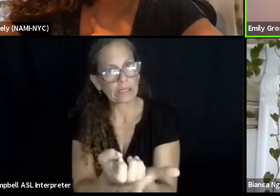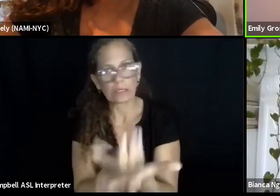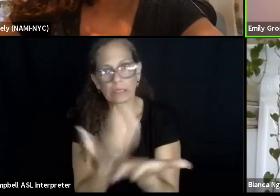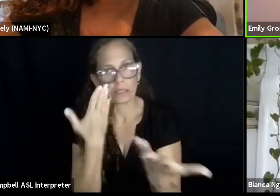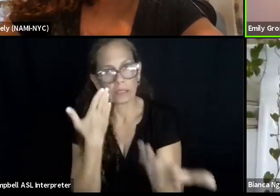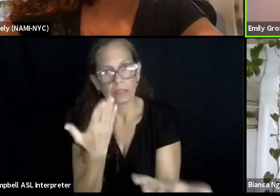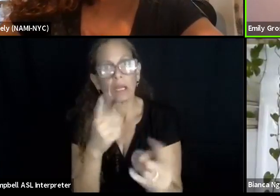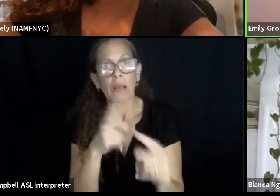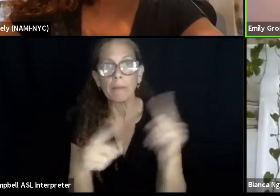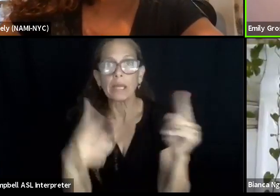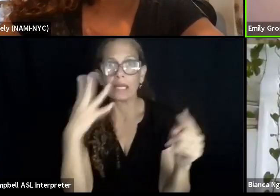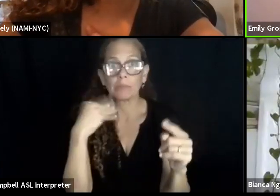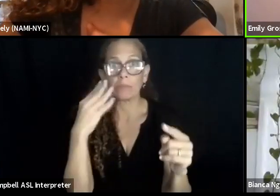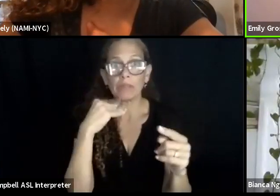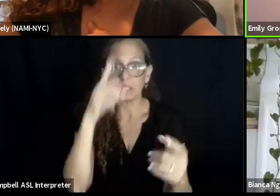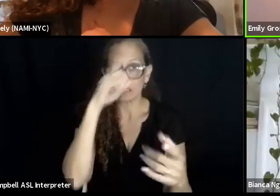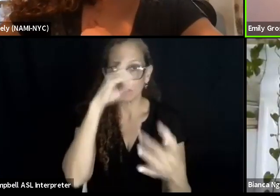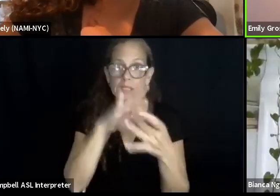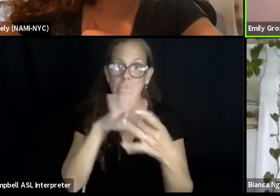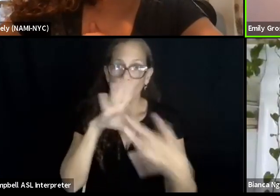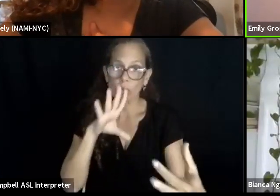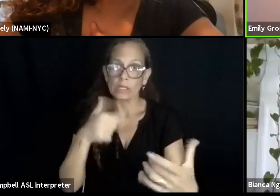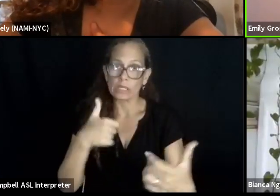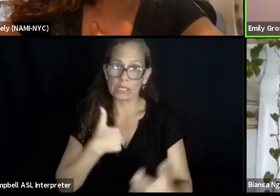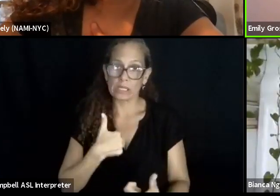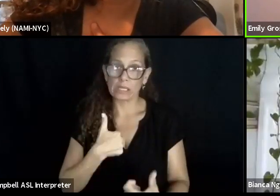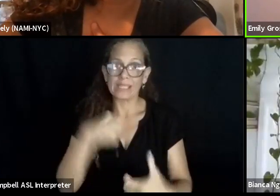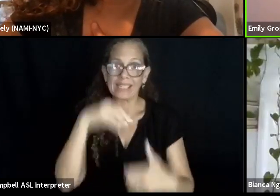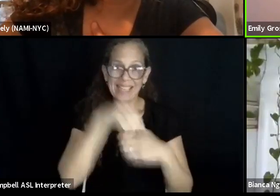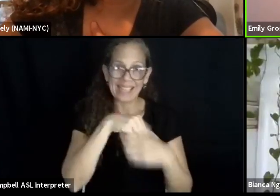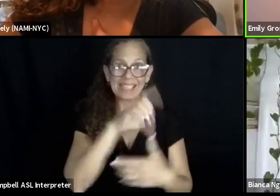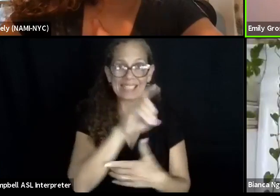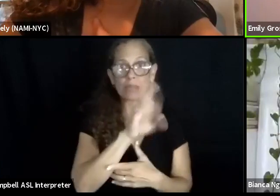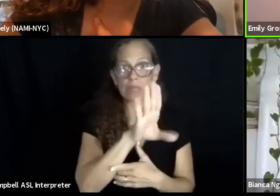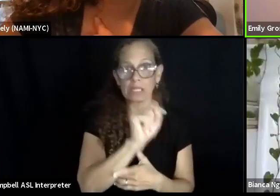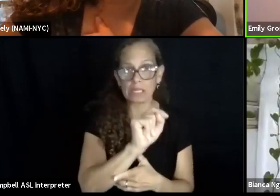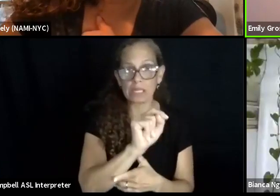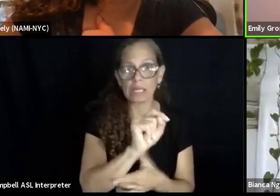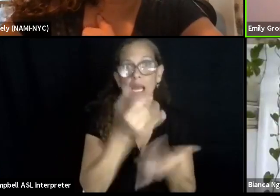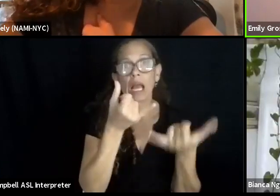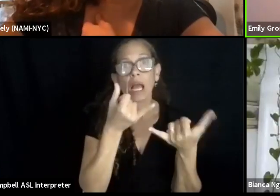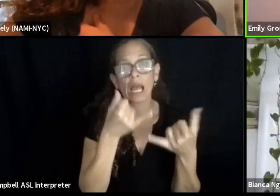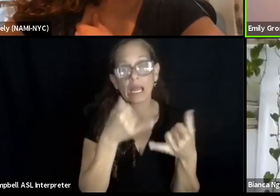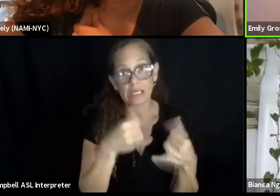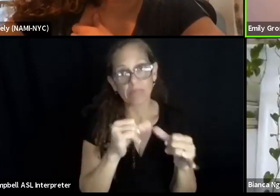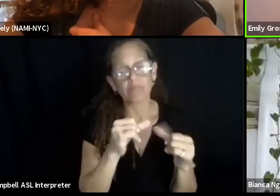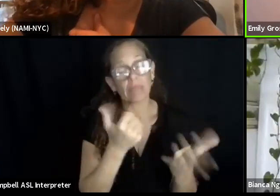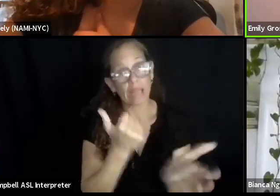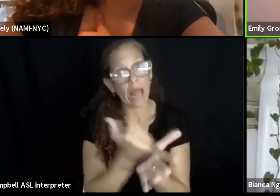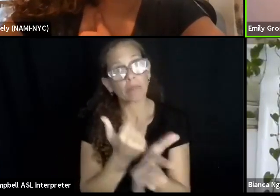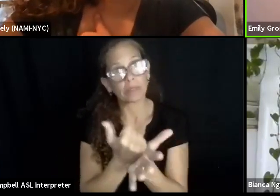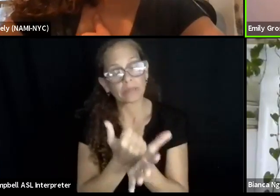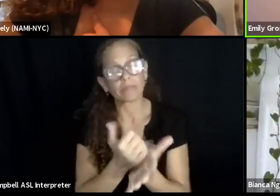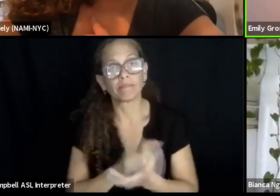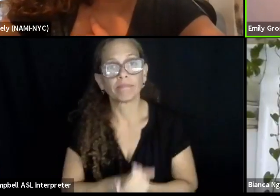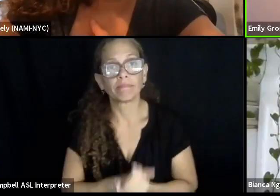was experiencing psychosis when I was in DBT, and it still really helped.